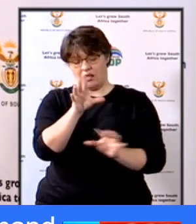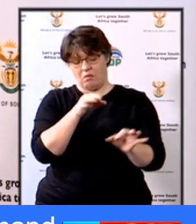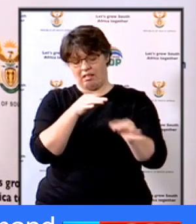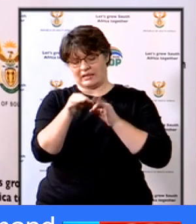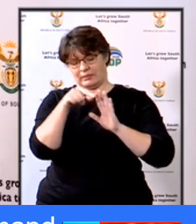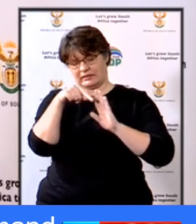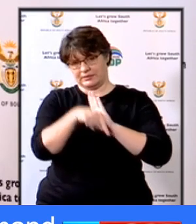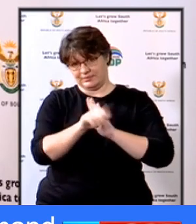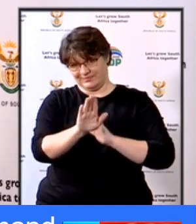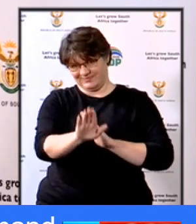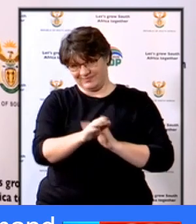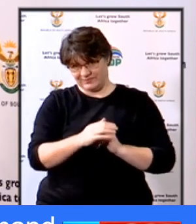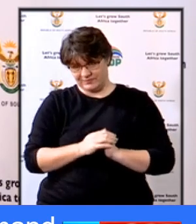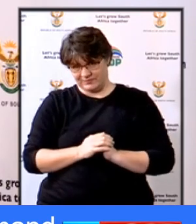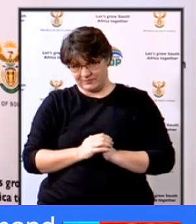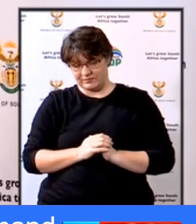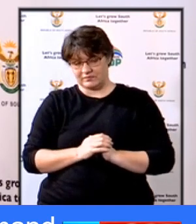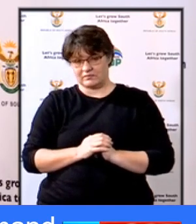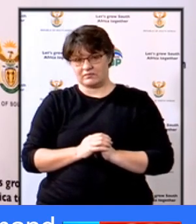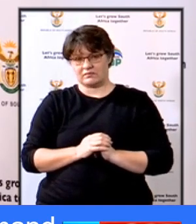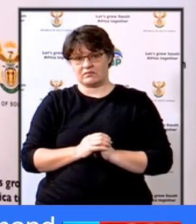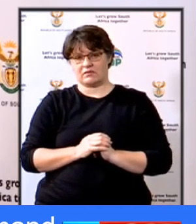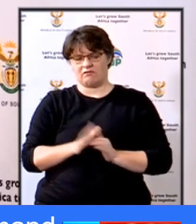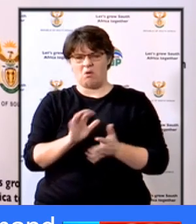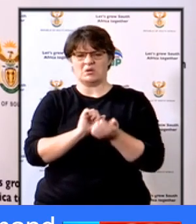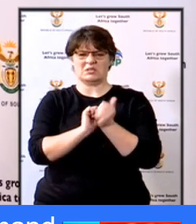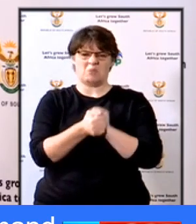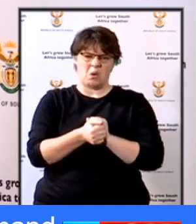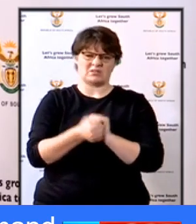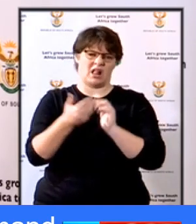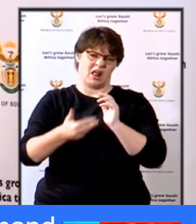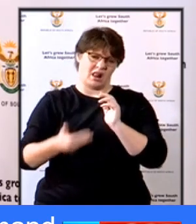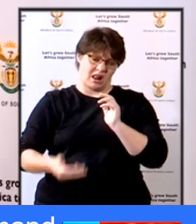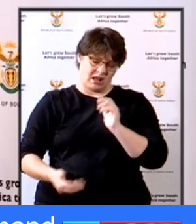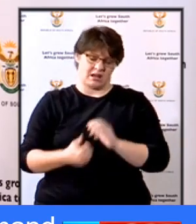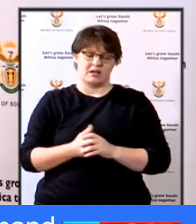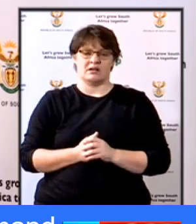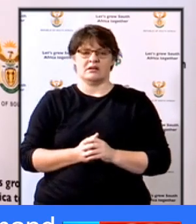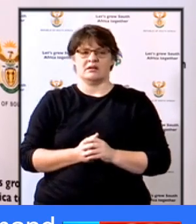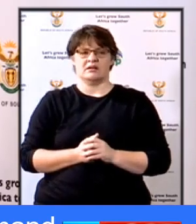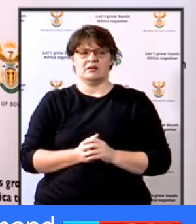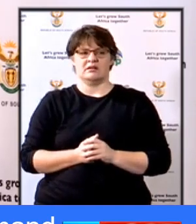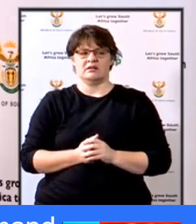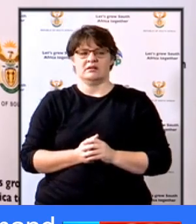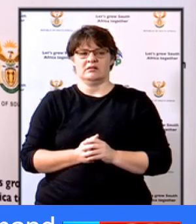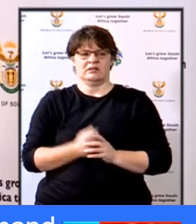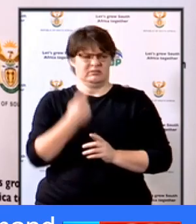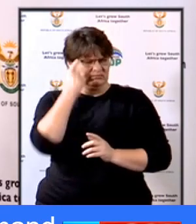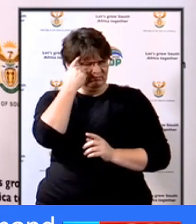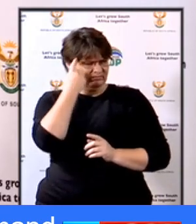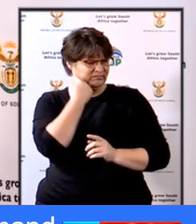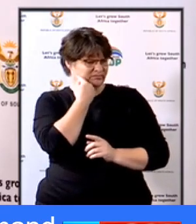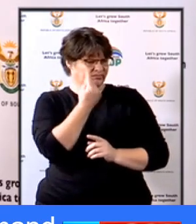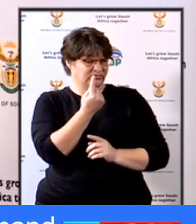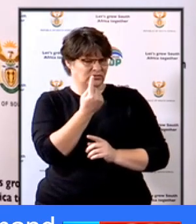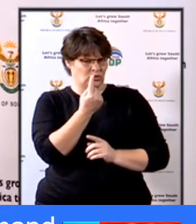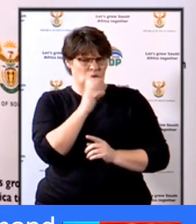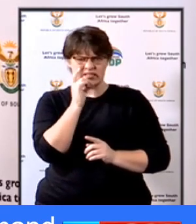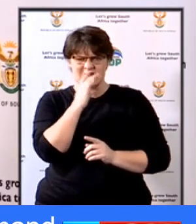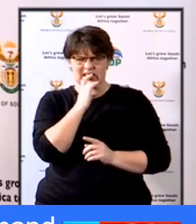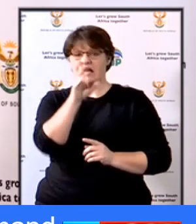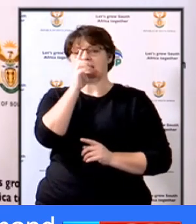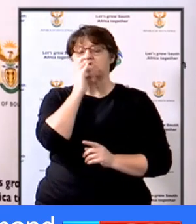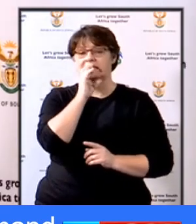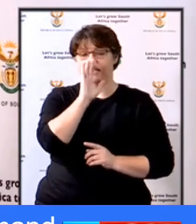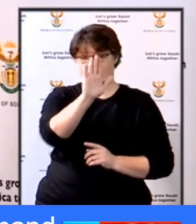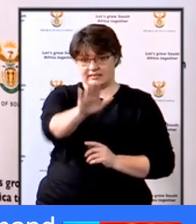explain the circumstances around sporting and arts. Okay. I think it's tomorrow. Is it tomorrow?